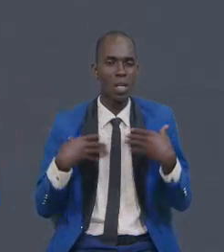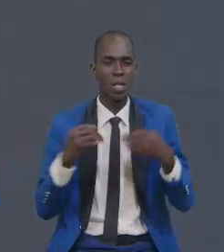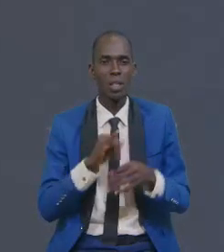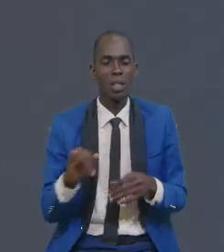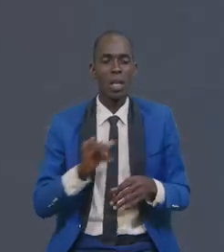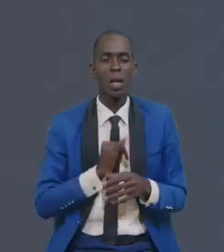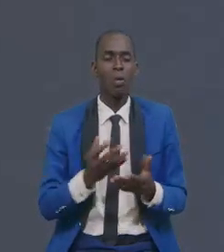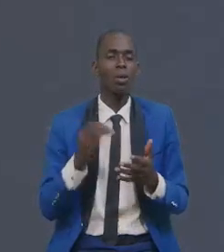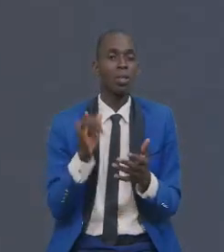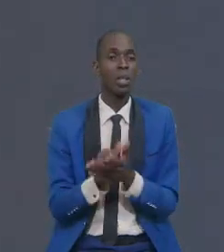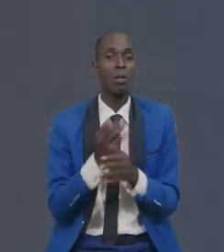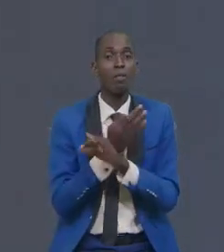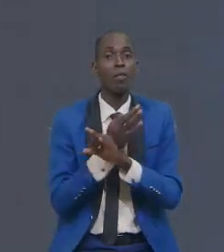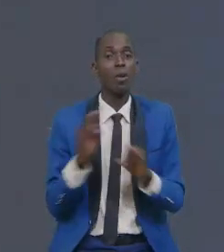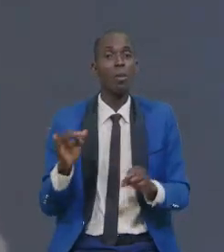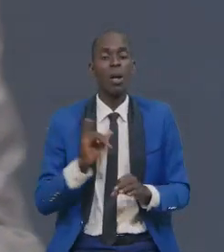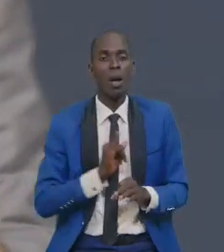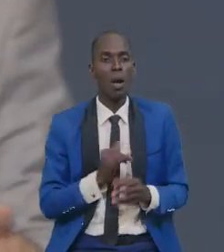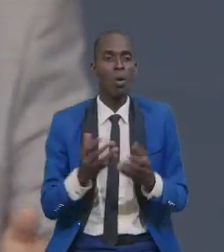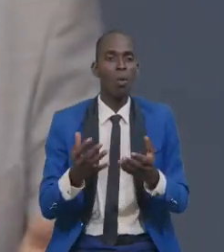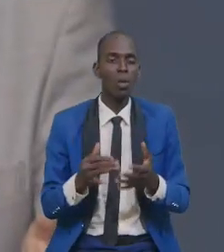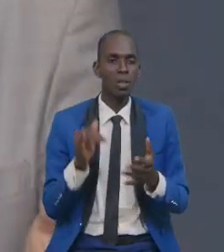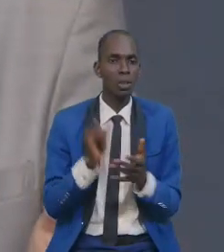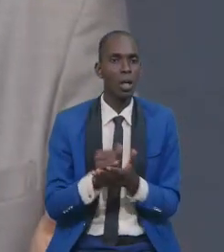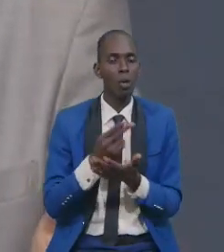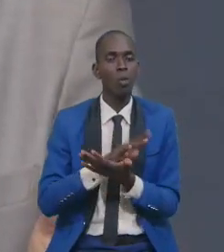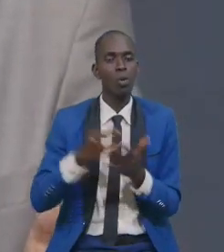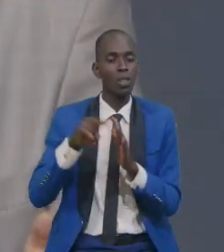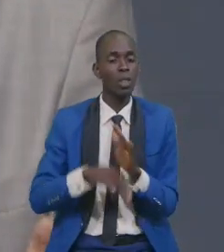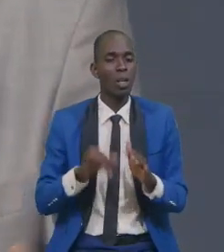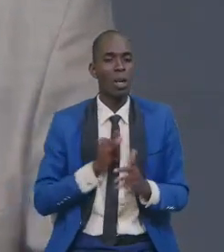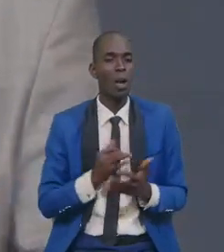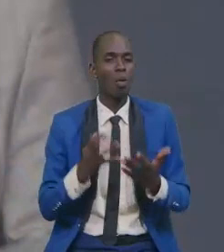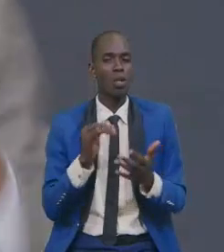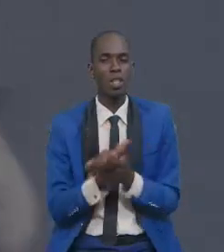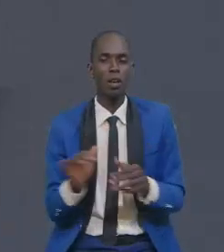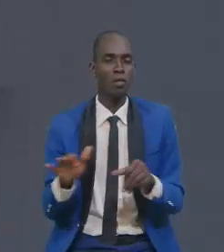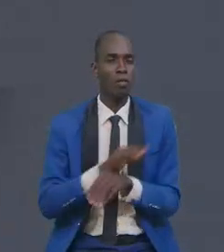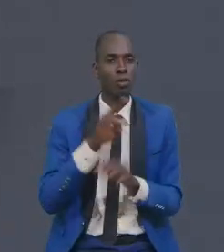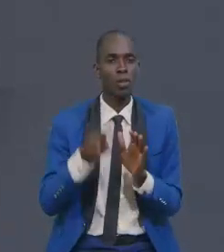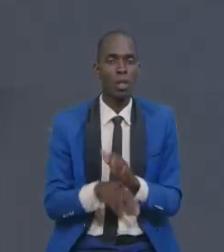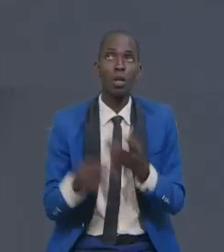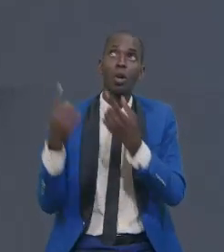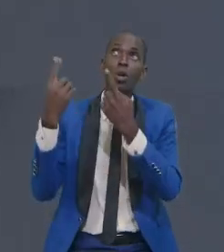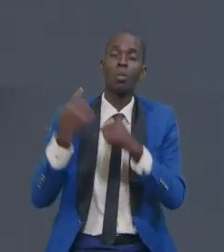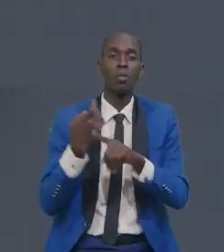that freedom, and I want that holiness, and I want that fullness coming from heaven. And your mind and